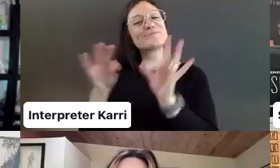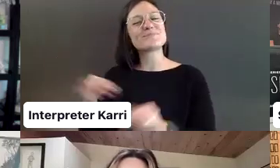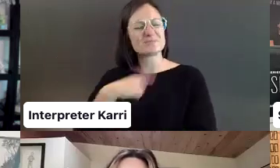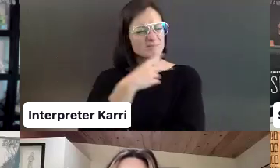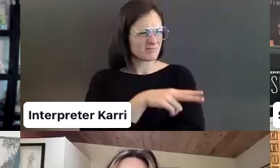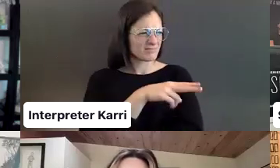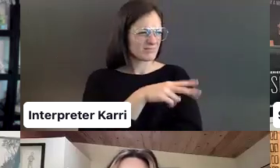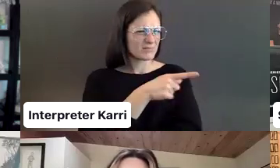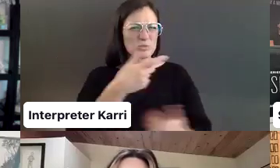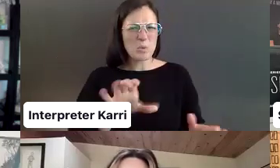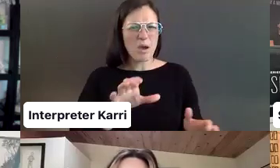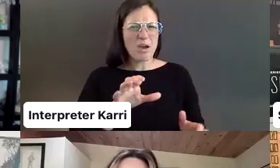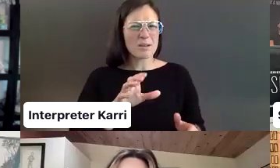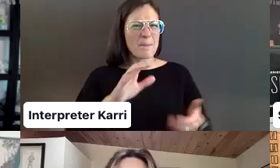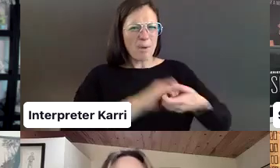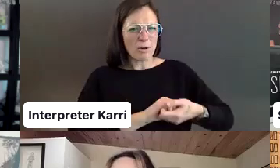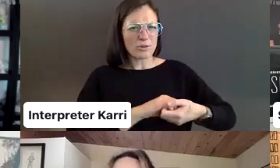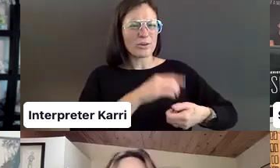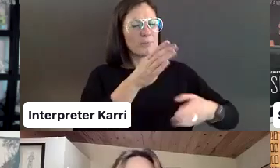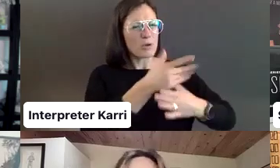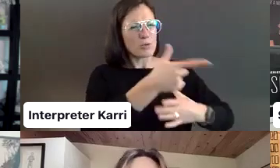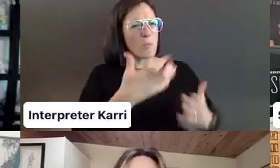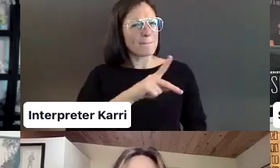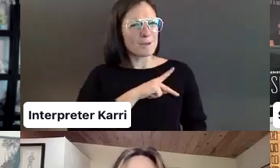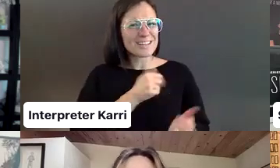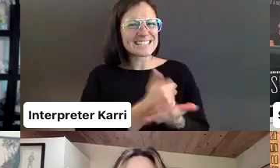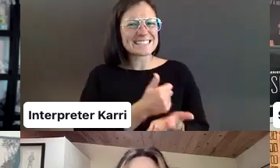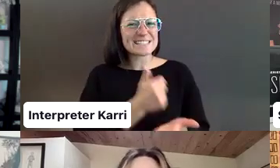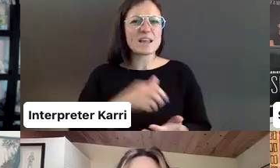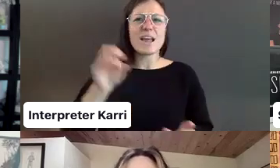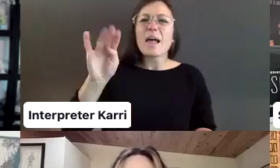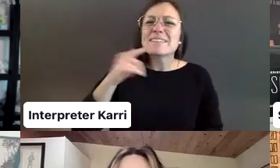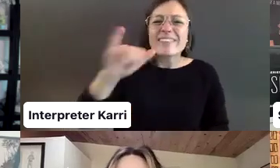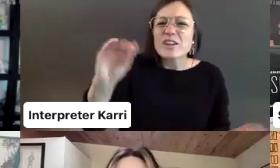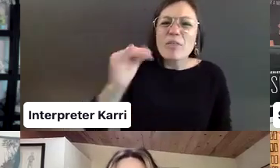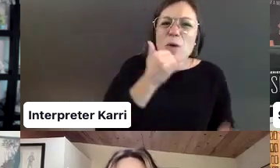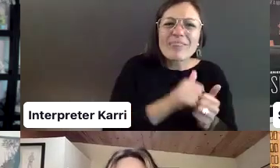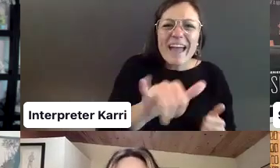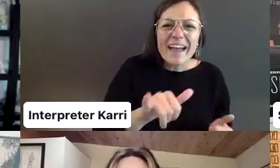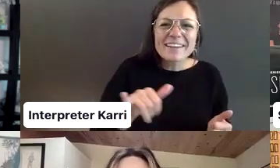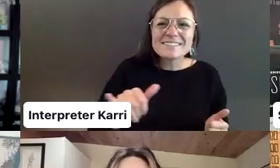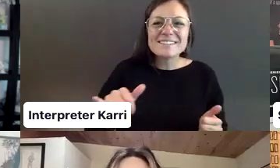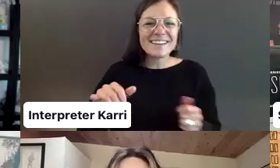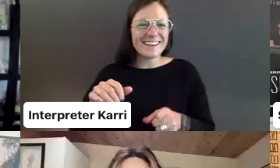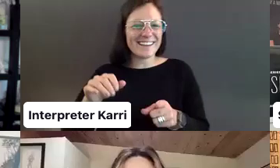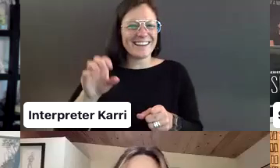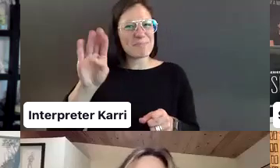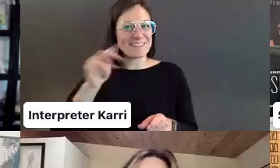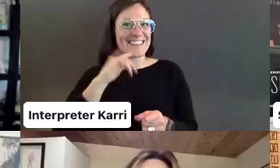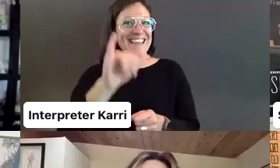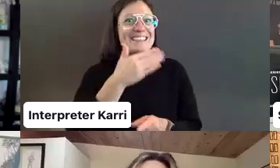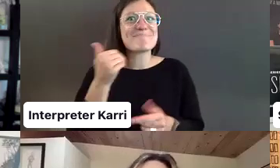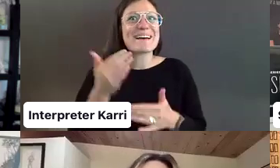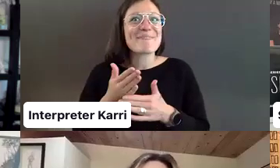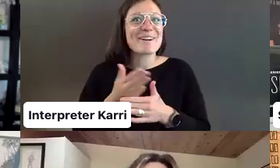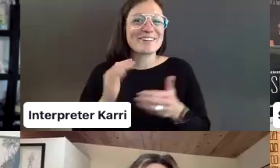You actually want a personal assistant. Like, you literally just want a personal assistant. What's wrong with that? I was going to say, I'm like, that's the best partnership in the